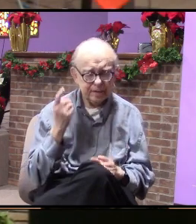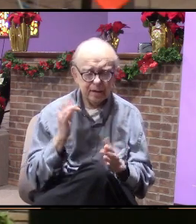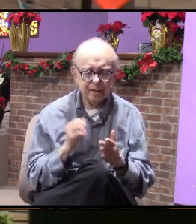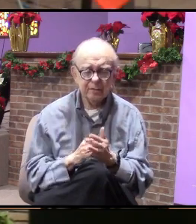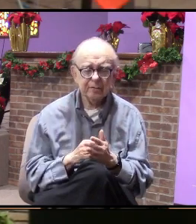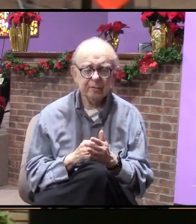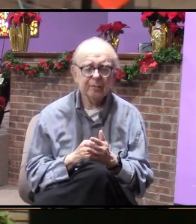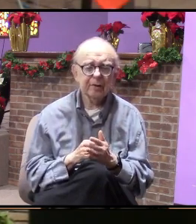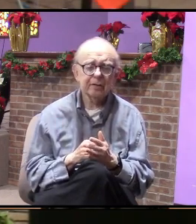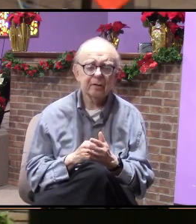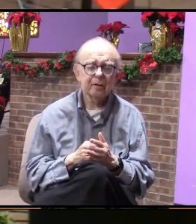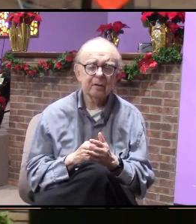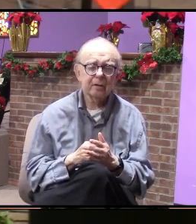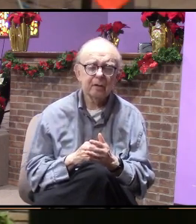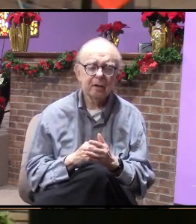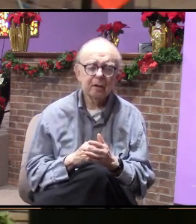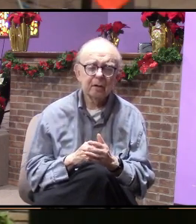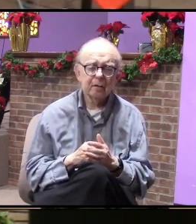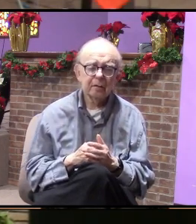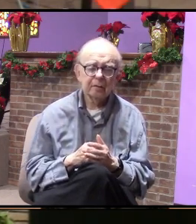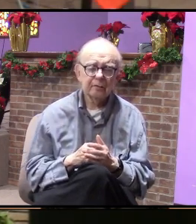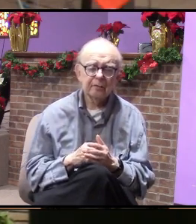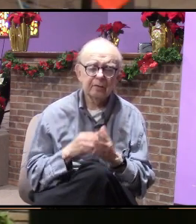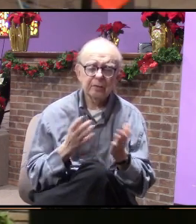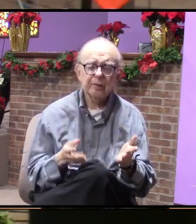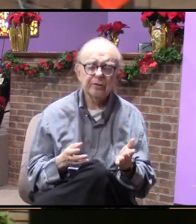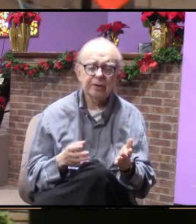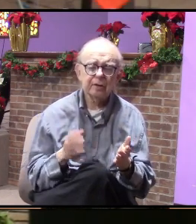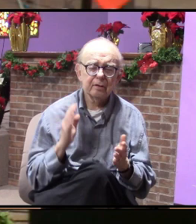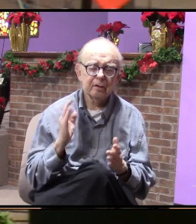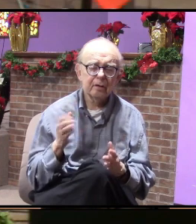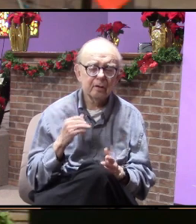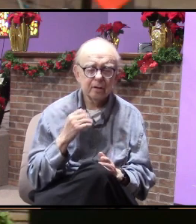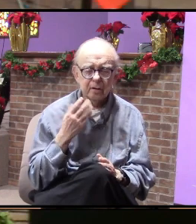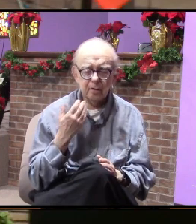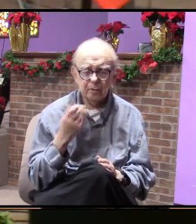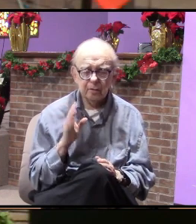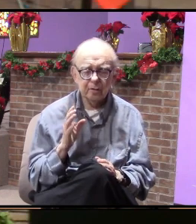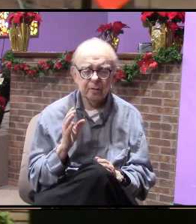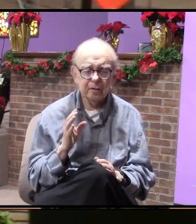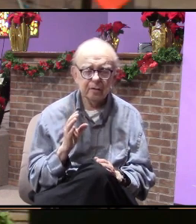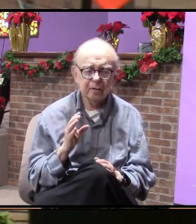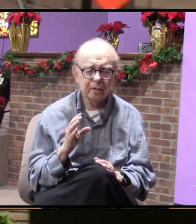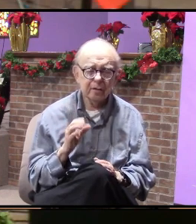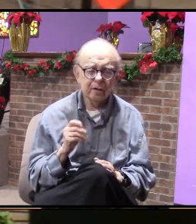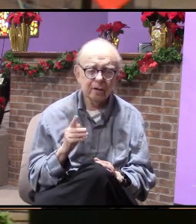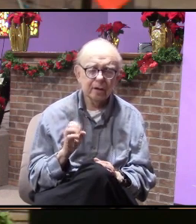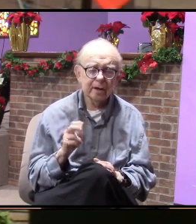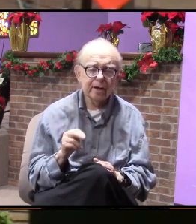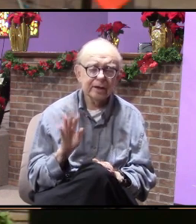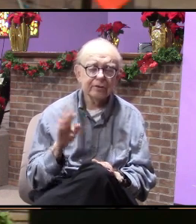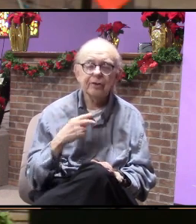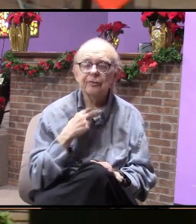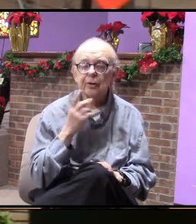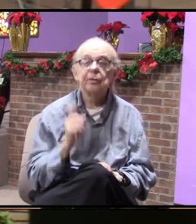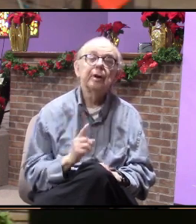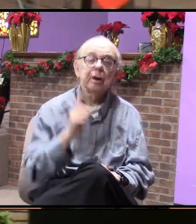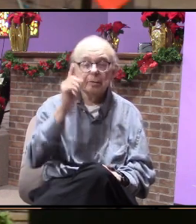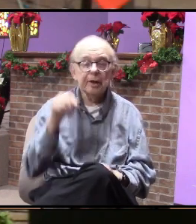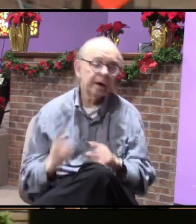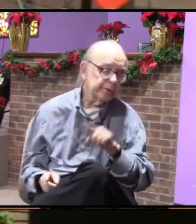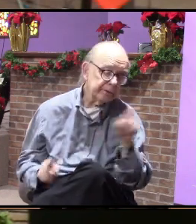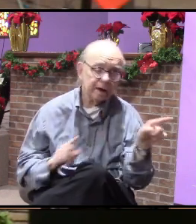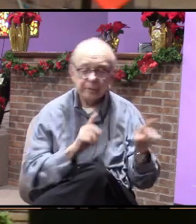about cadence the rest of the sermon. I don't want you to think, okay, is he going up, down, sideways,